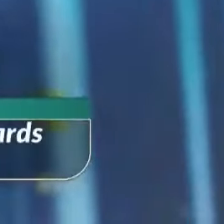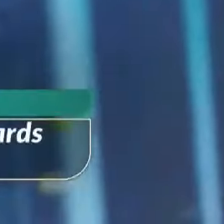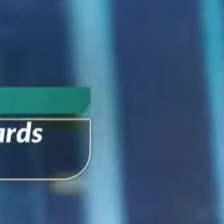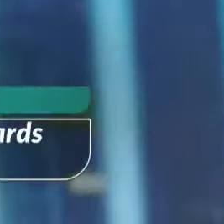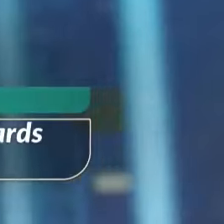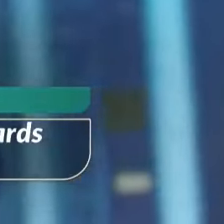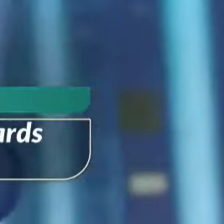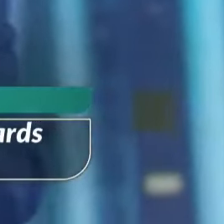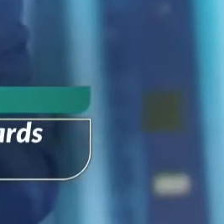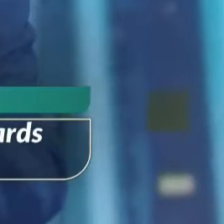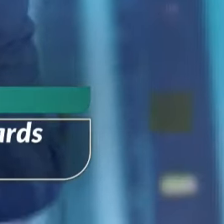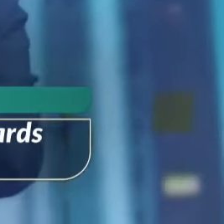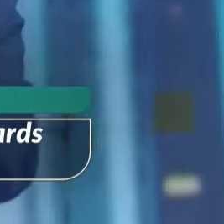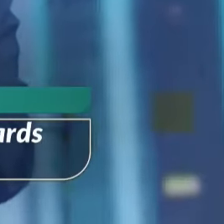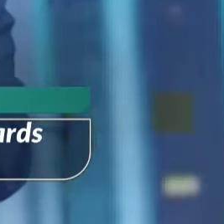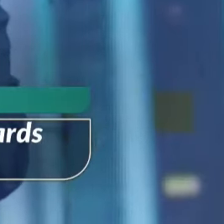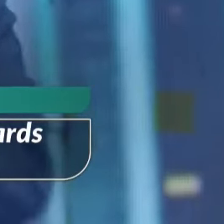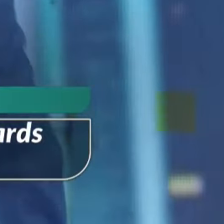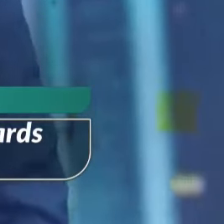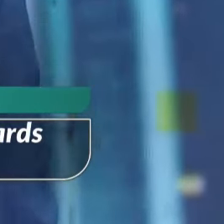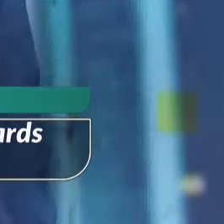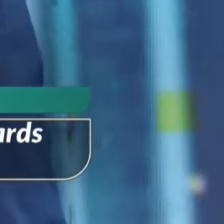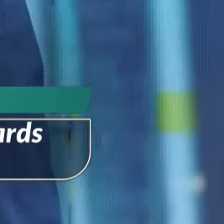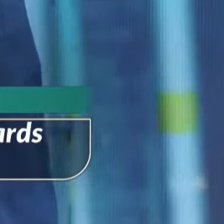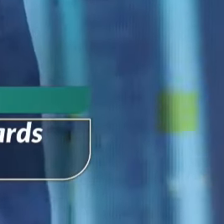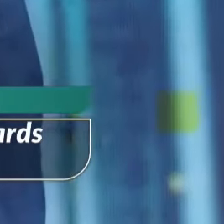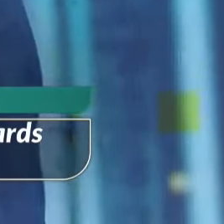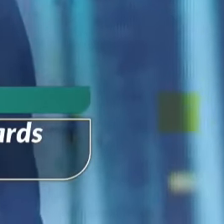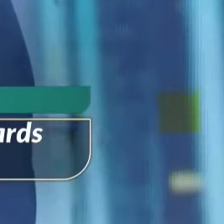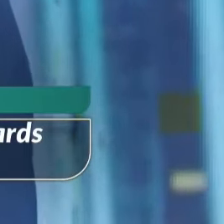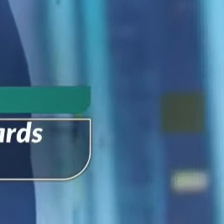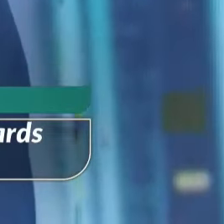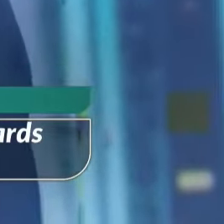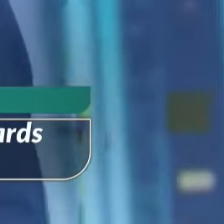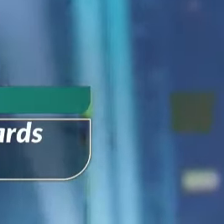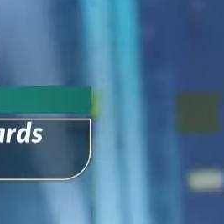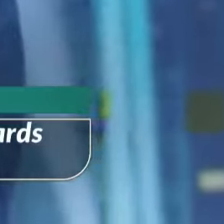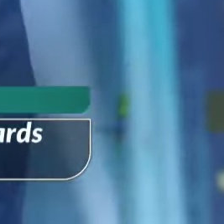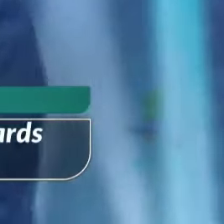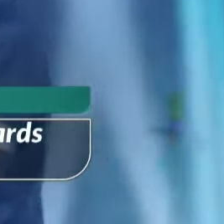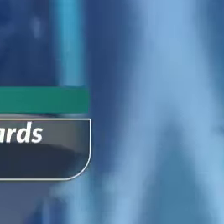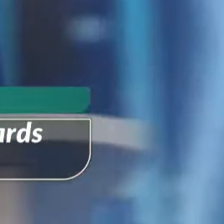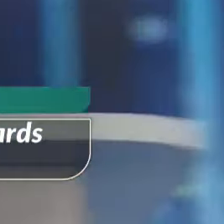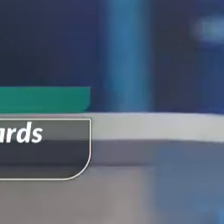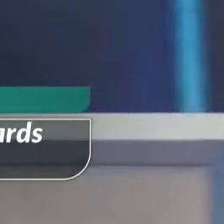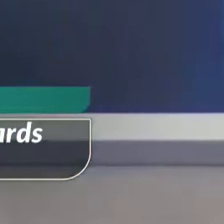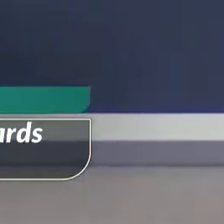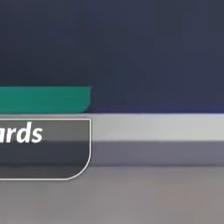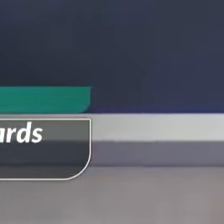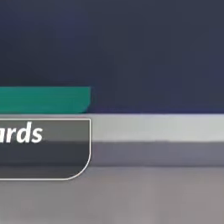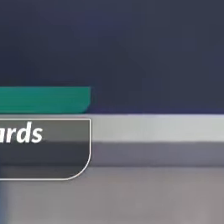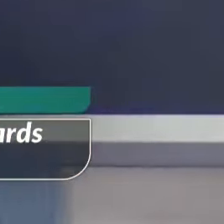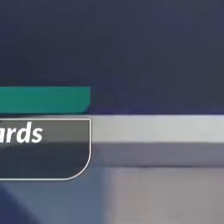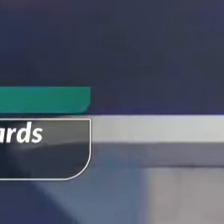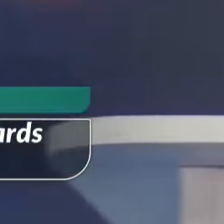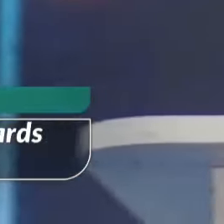meaningful motives towards growth and growing. Your driver, you know,